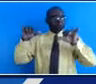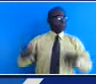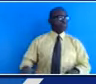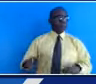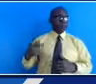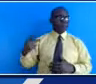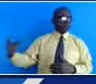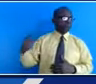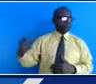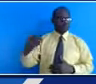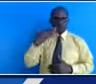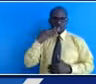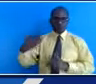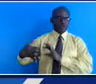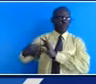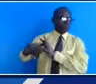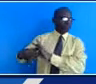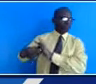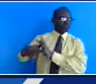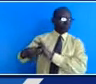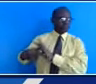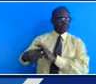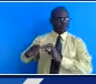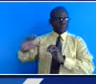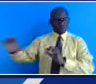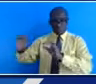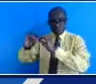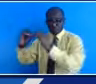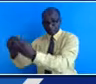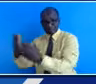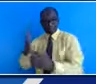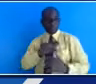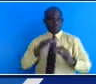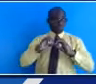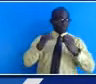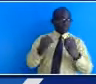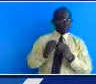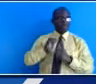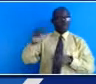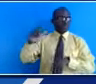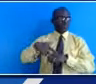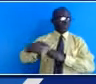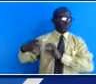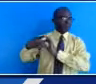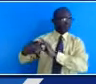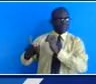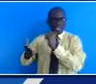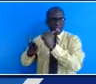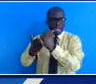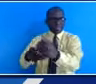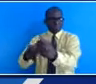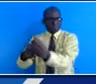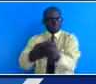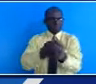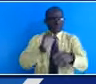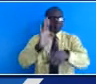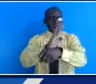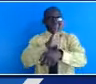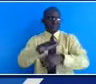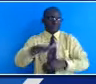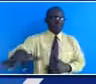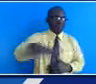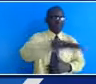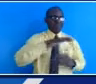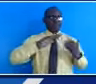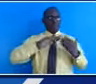business community. And you realize how important it is because for those who are in the room, we're going to hear from some of the business leaders themselves in a second. You're